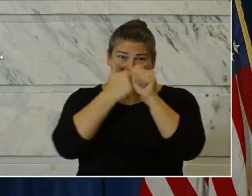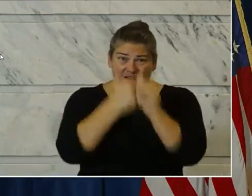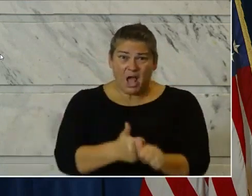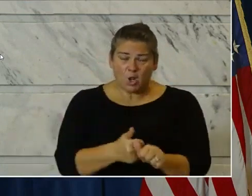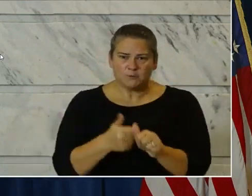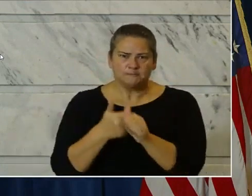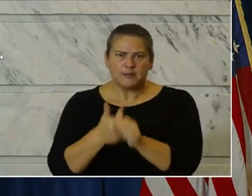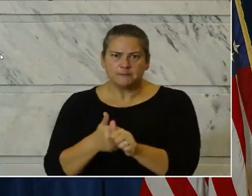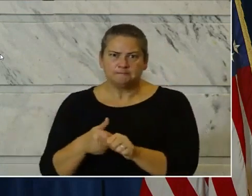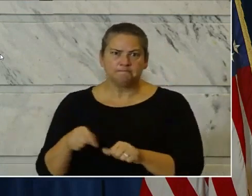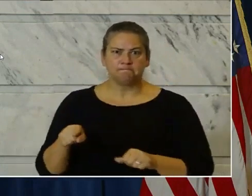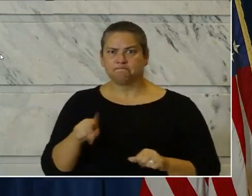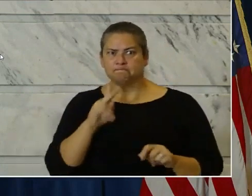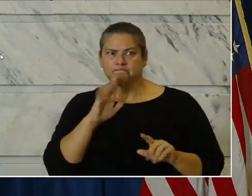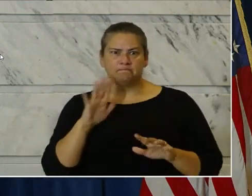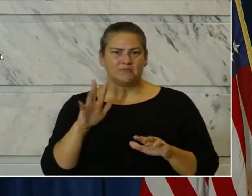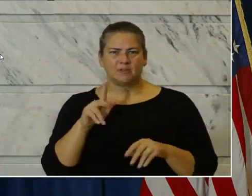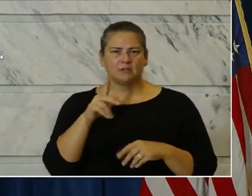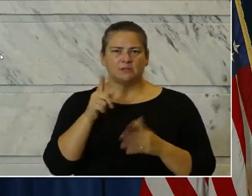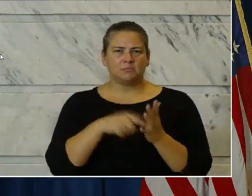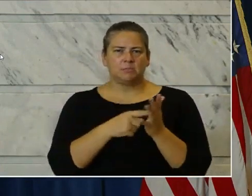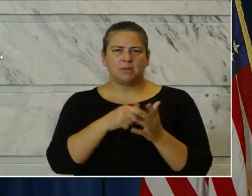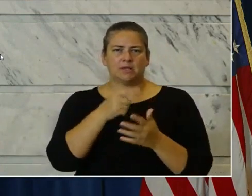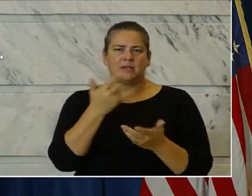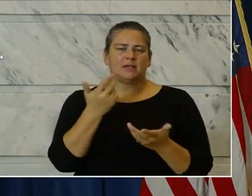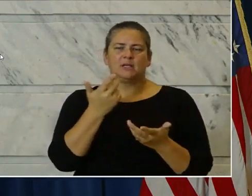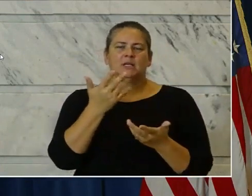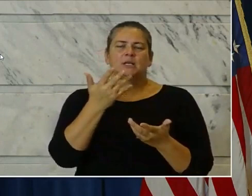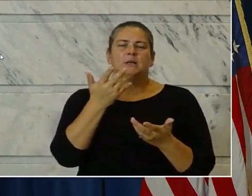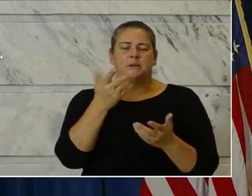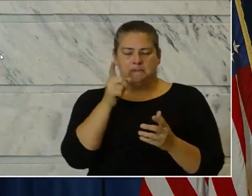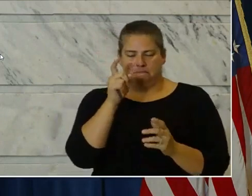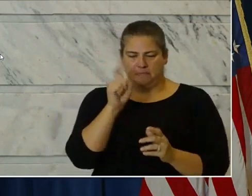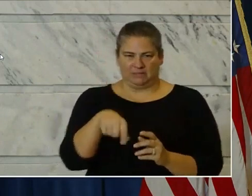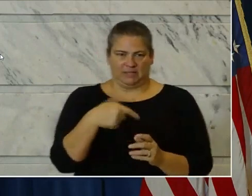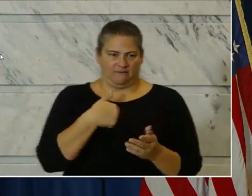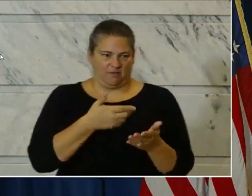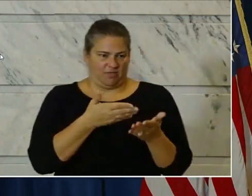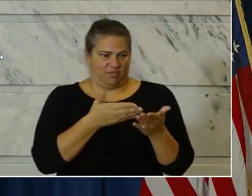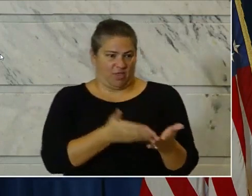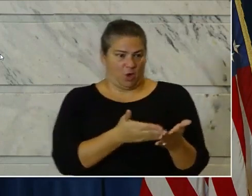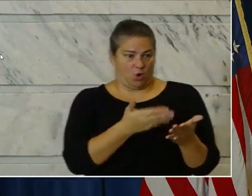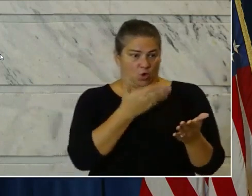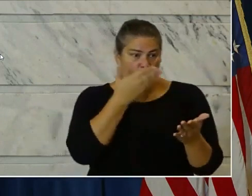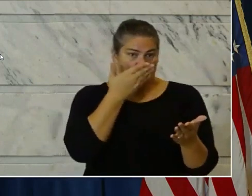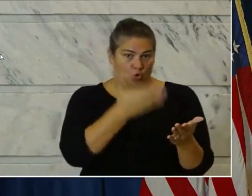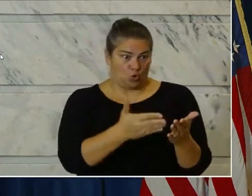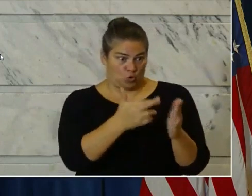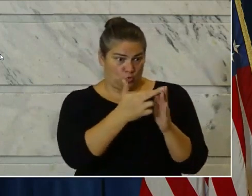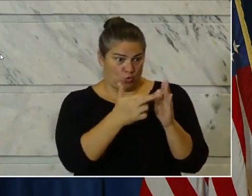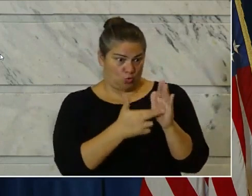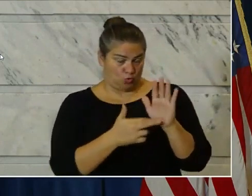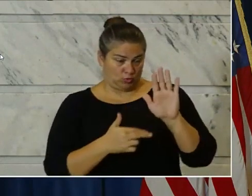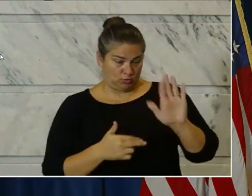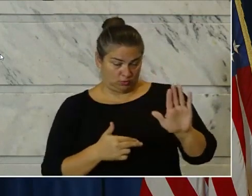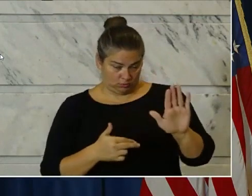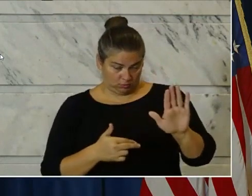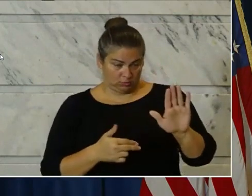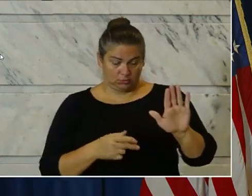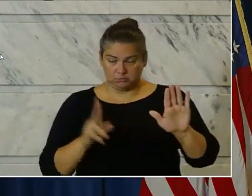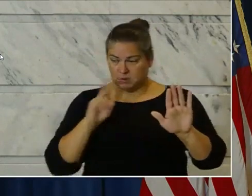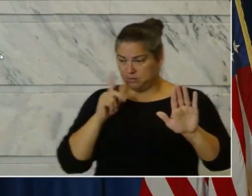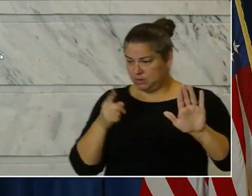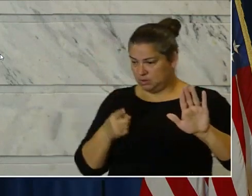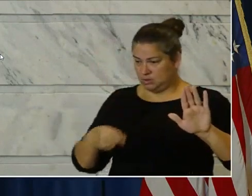Right now, we're not seeing enough people follow what's already there. And so that takes shifting